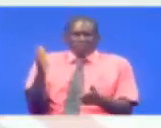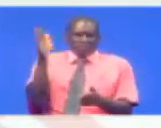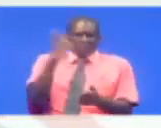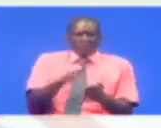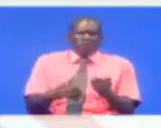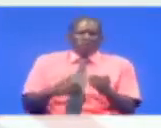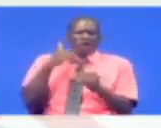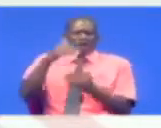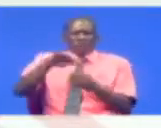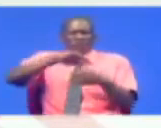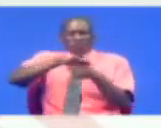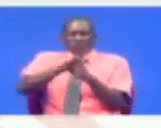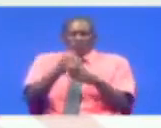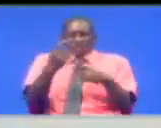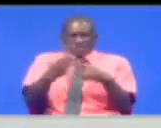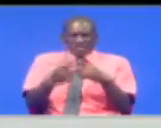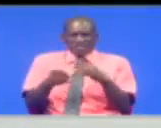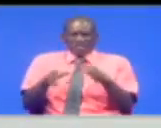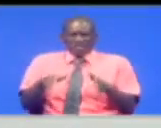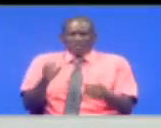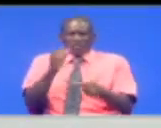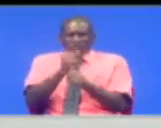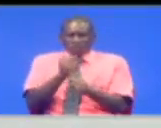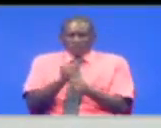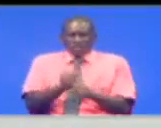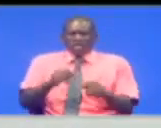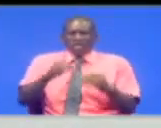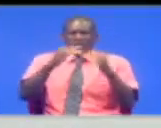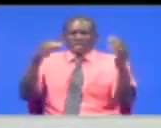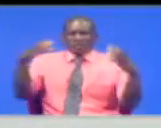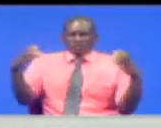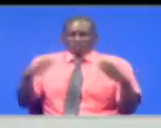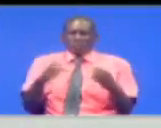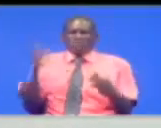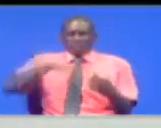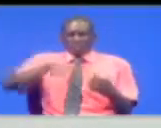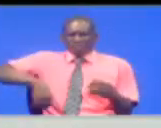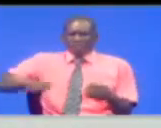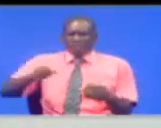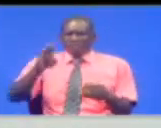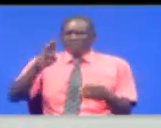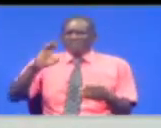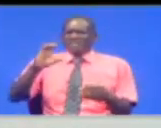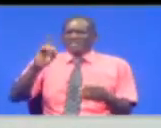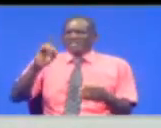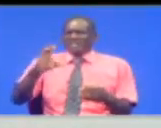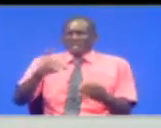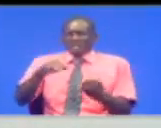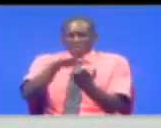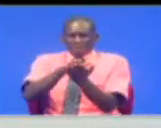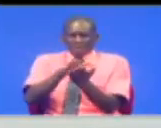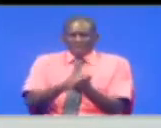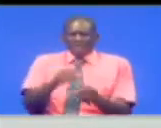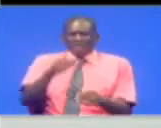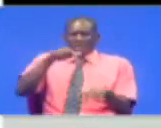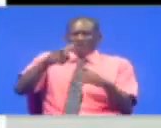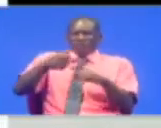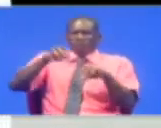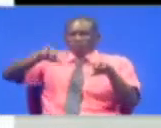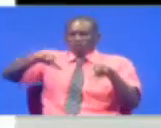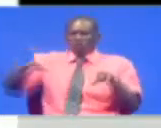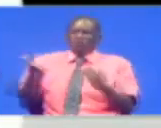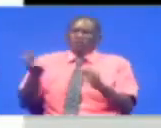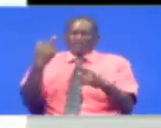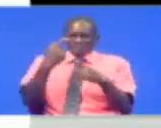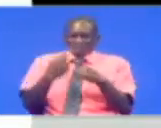years in terms of performance. Equity Group completed the purchase of BCDC Bank in the Democratic Republic of Congo last